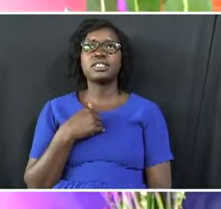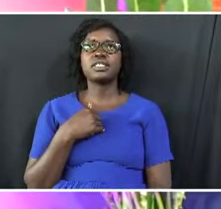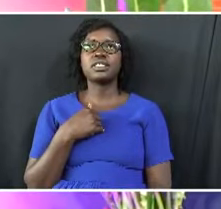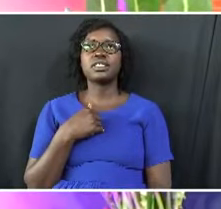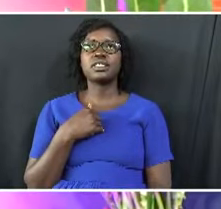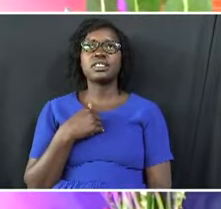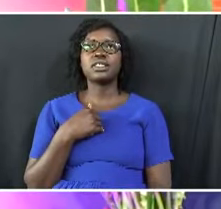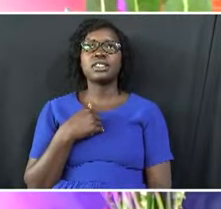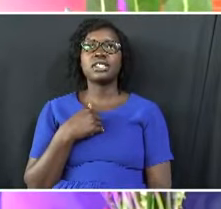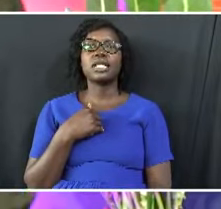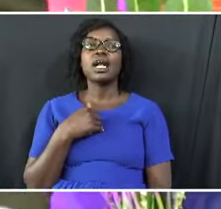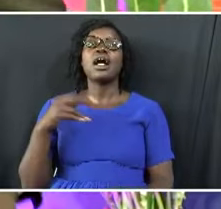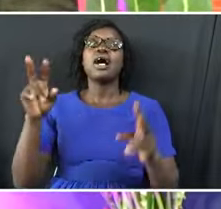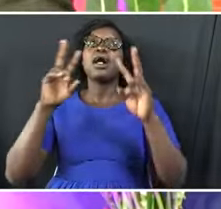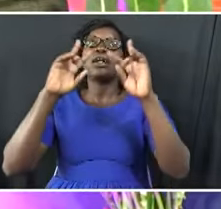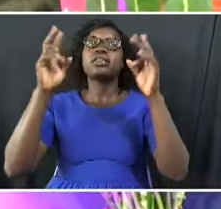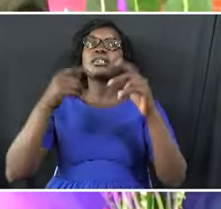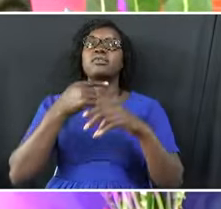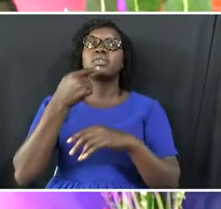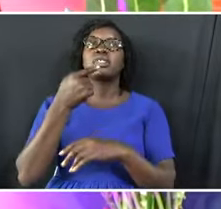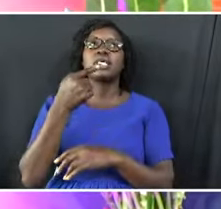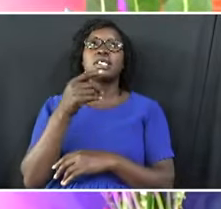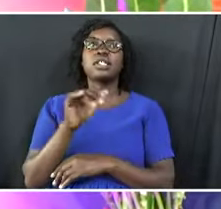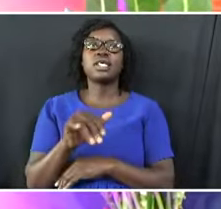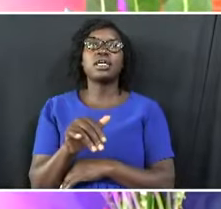had a theme which said that